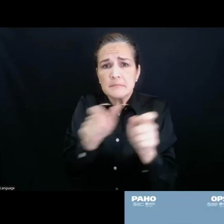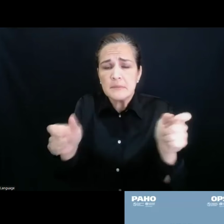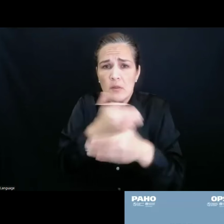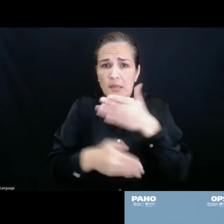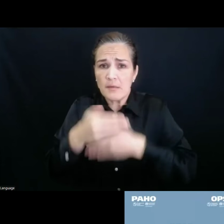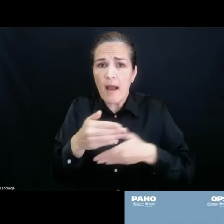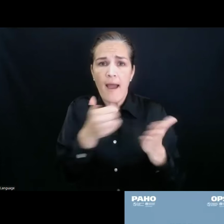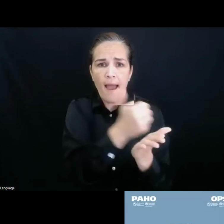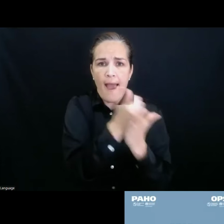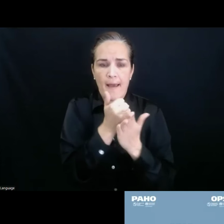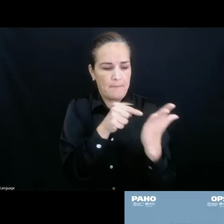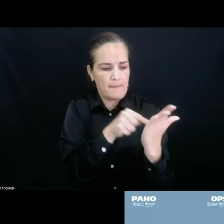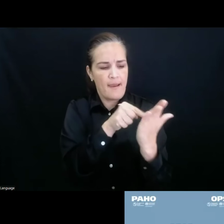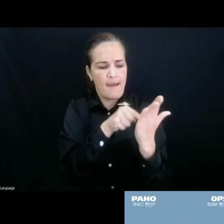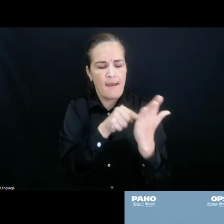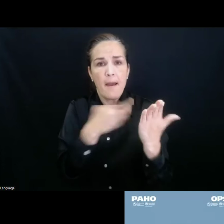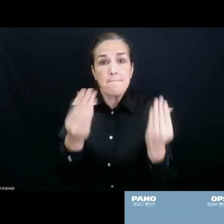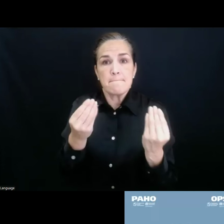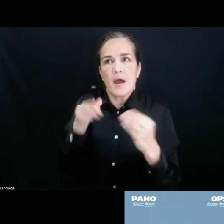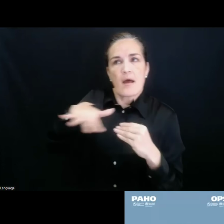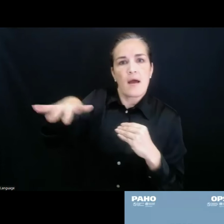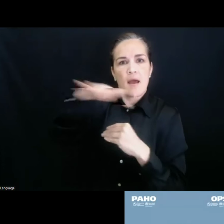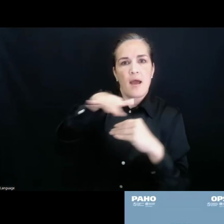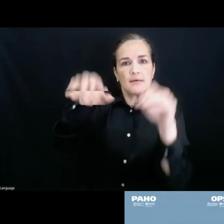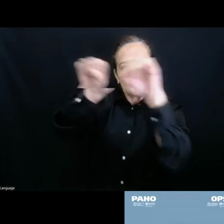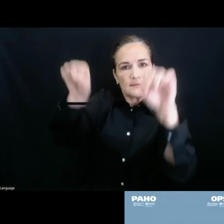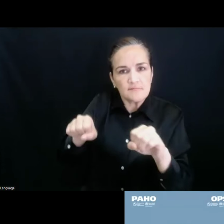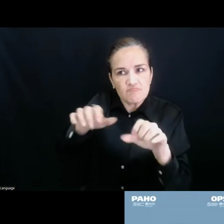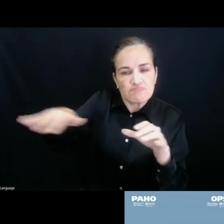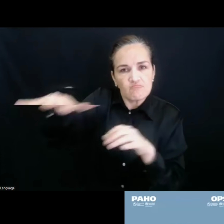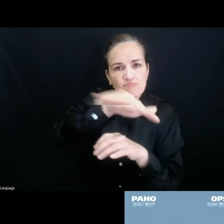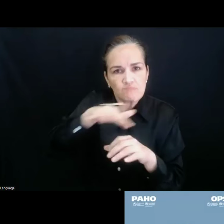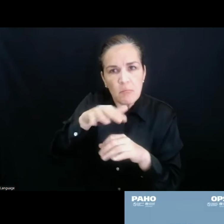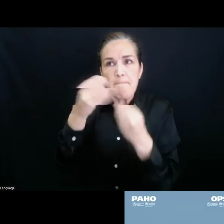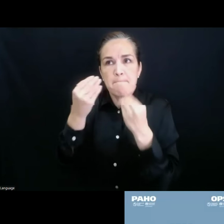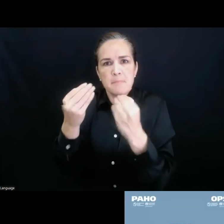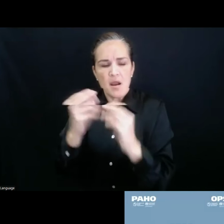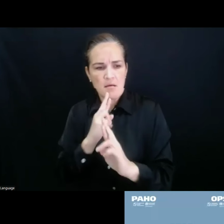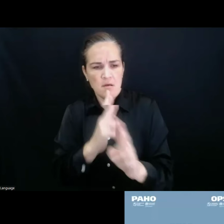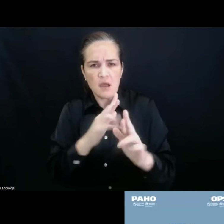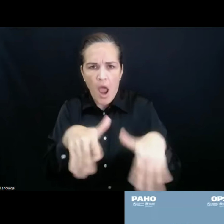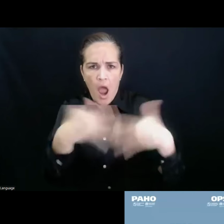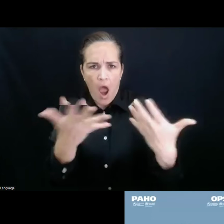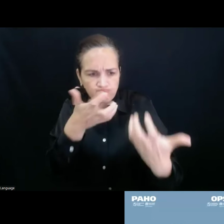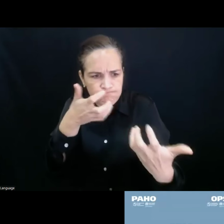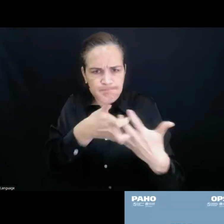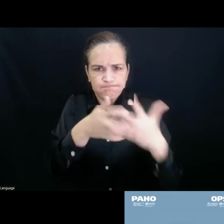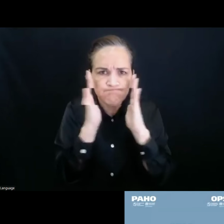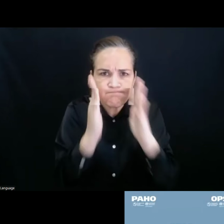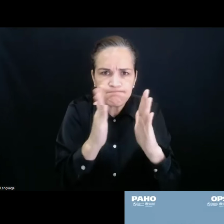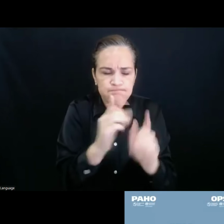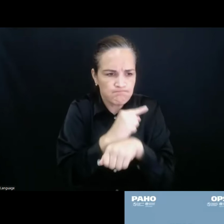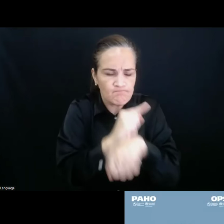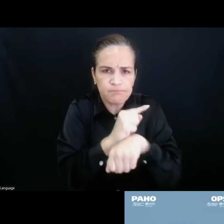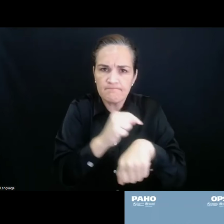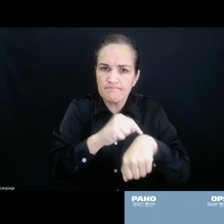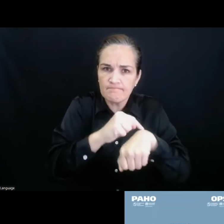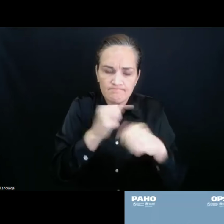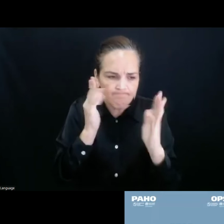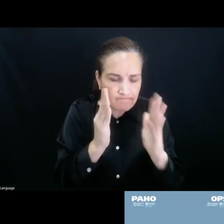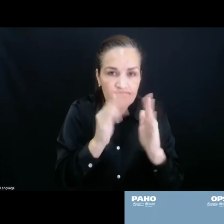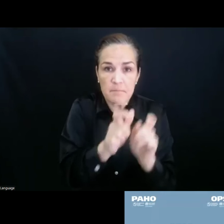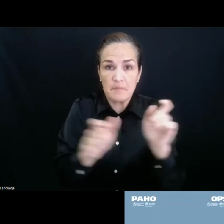to address some of the system level gaps in service delivery, emergency response, and public health interventions. And the Guide for